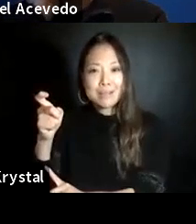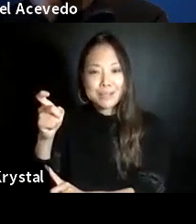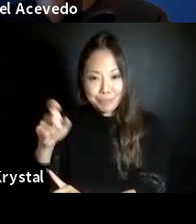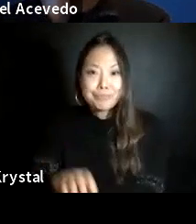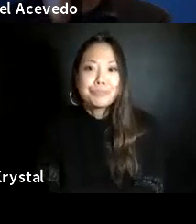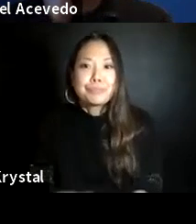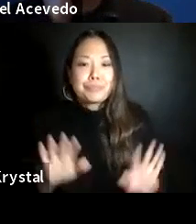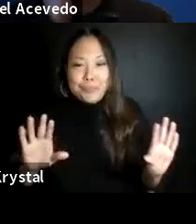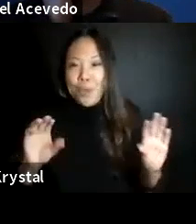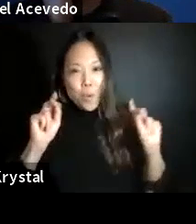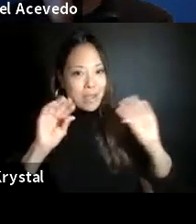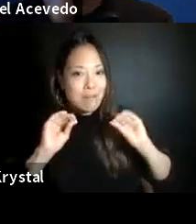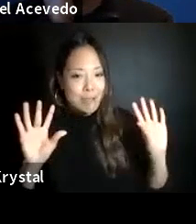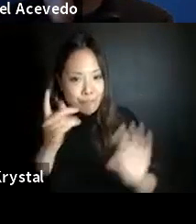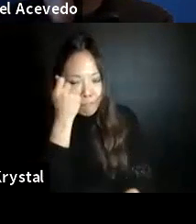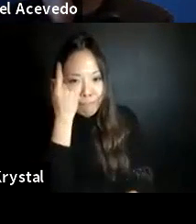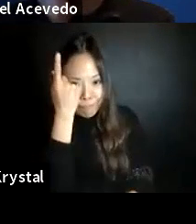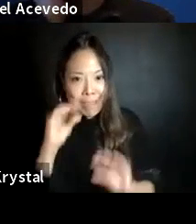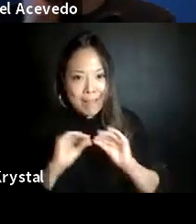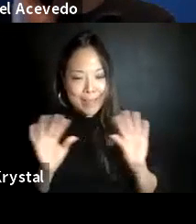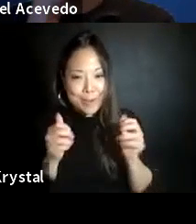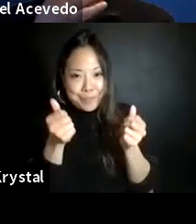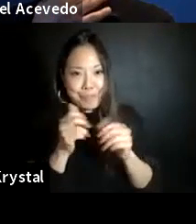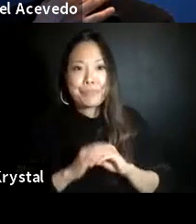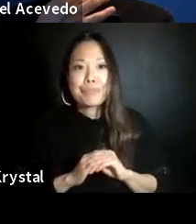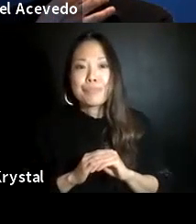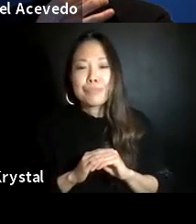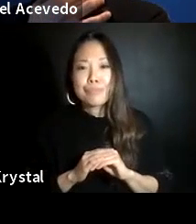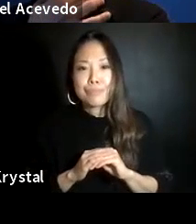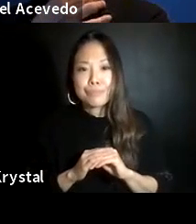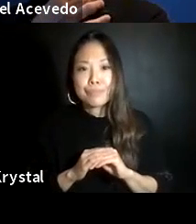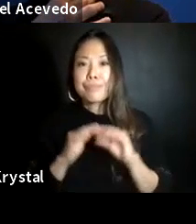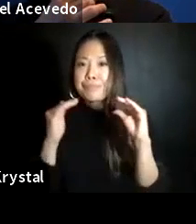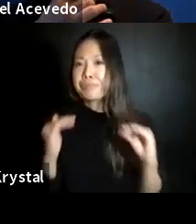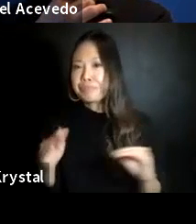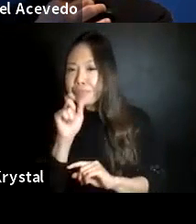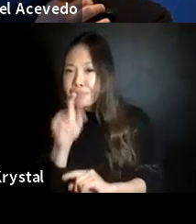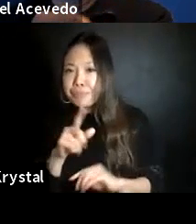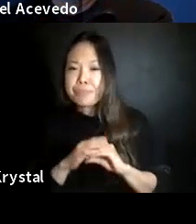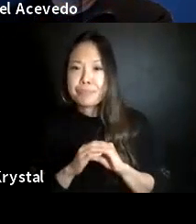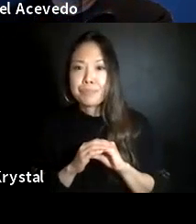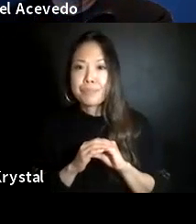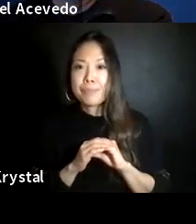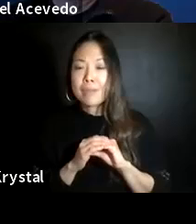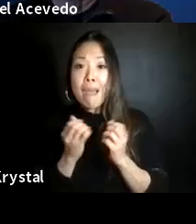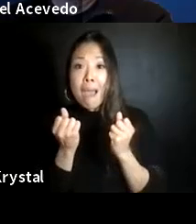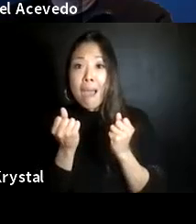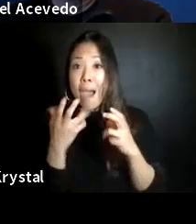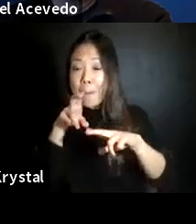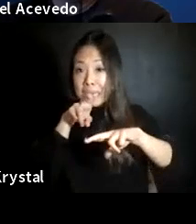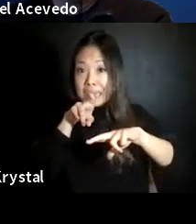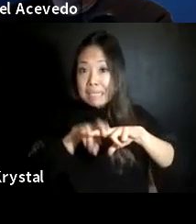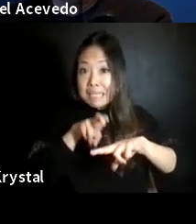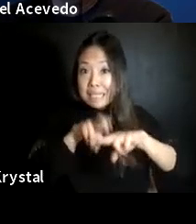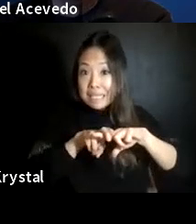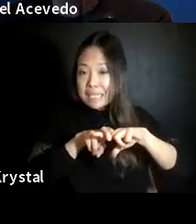it. Now, next question. How many of the seats would you recommend be allocated in